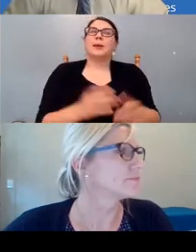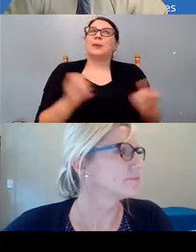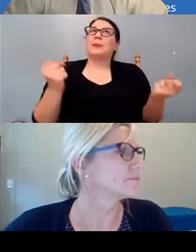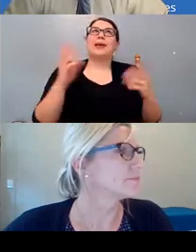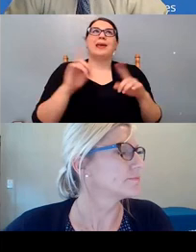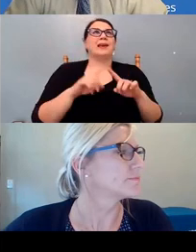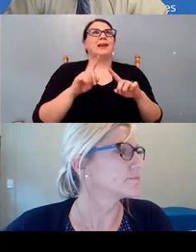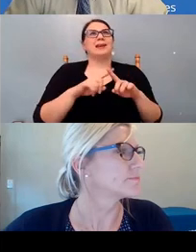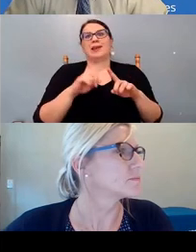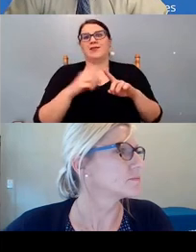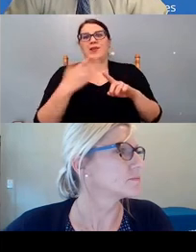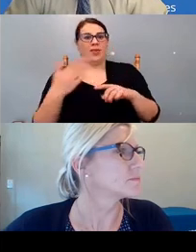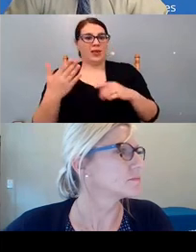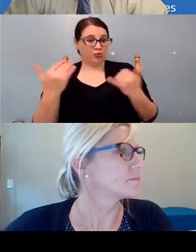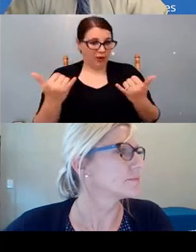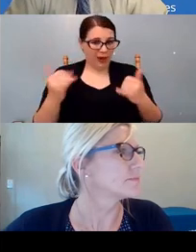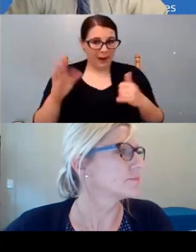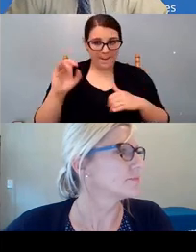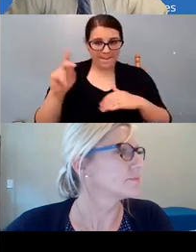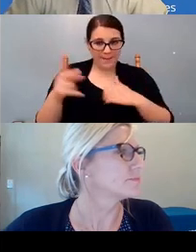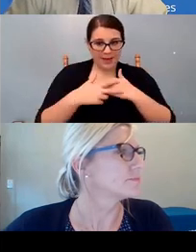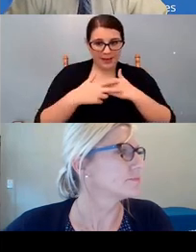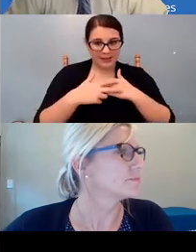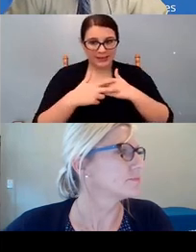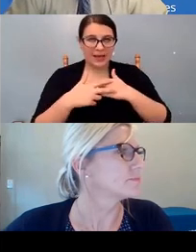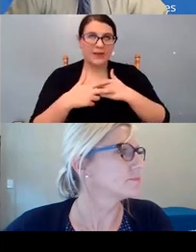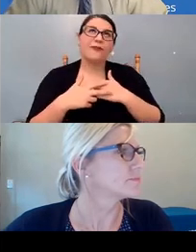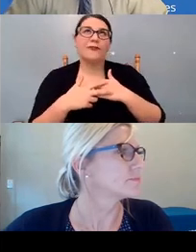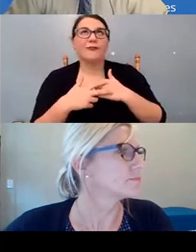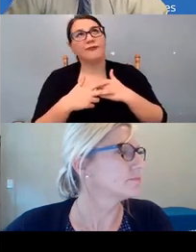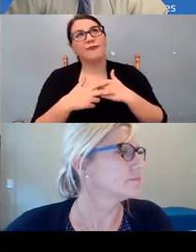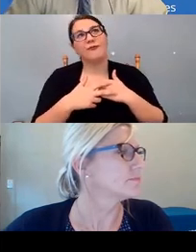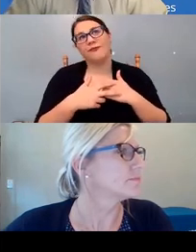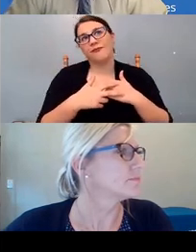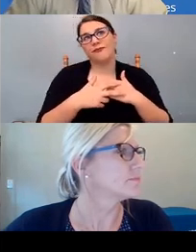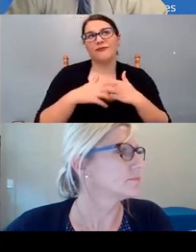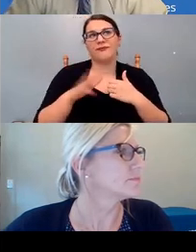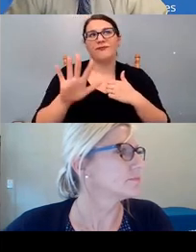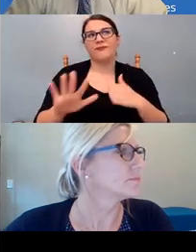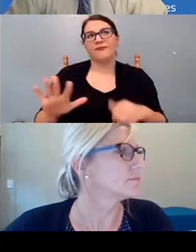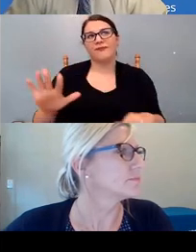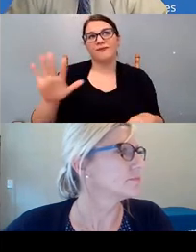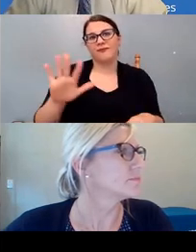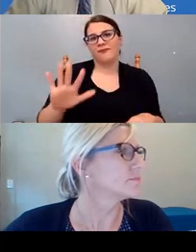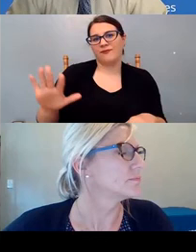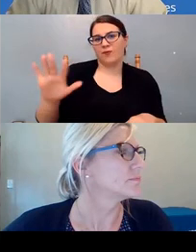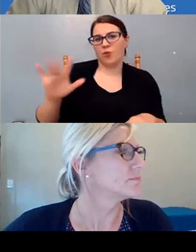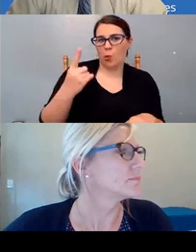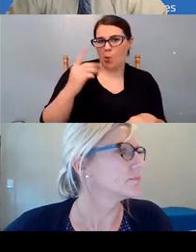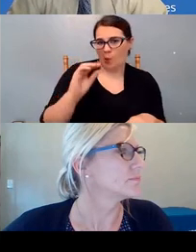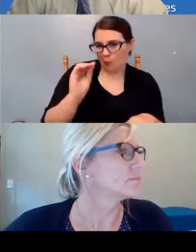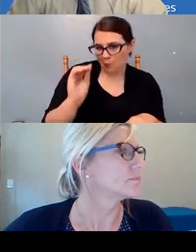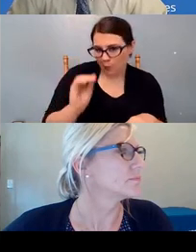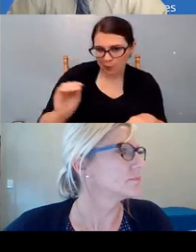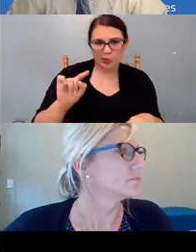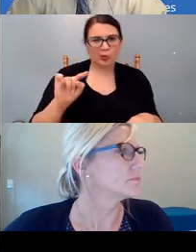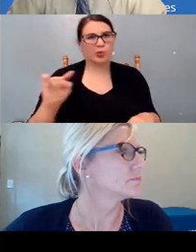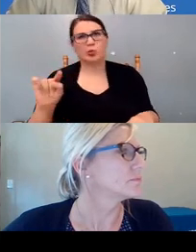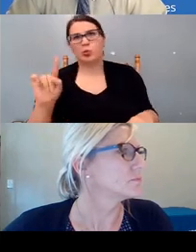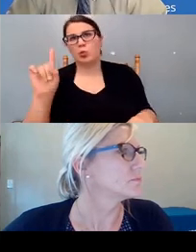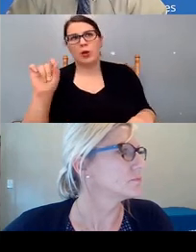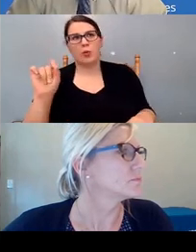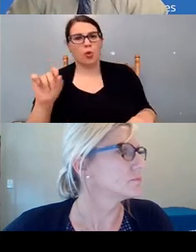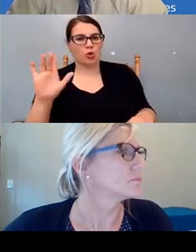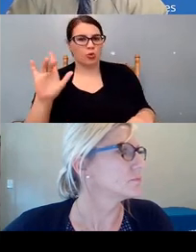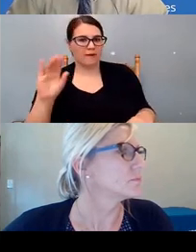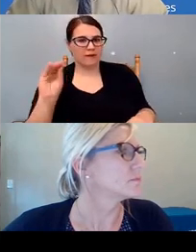now, BankSafe is averaging about between 1 and 1.25% return a year. So again, not